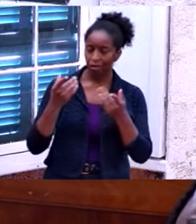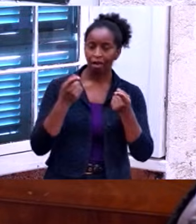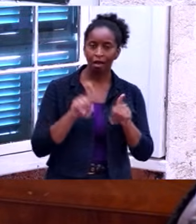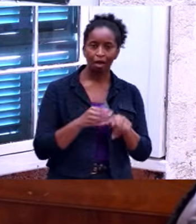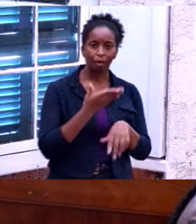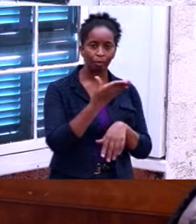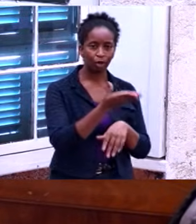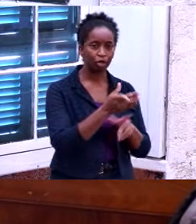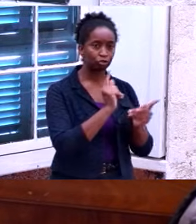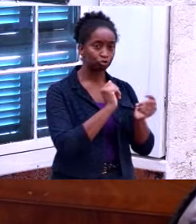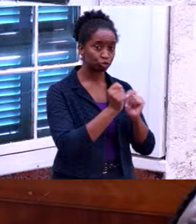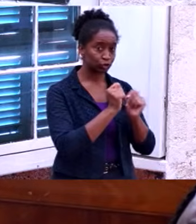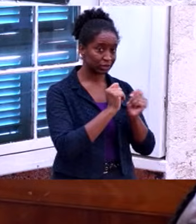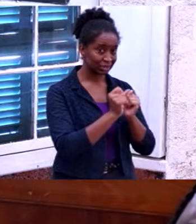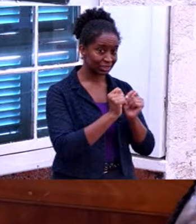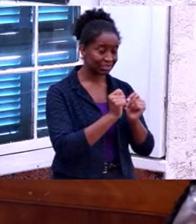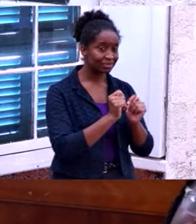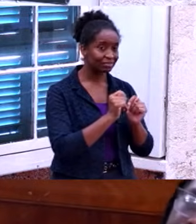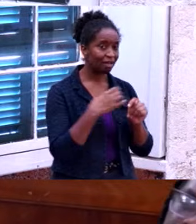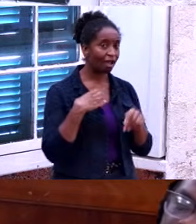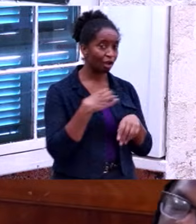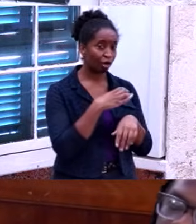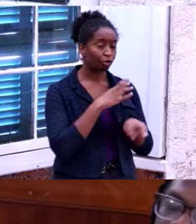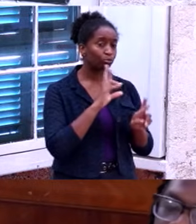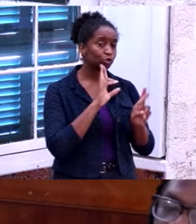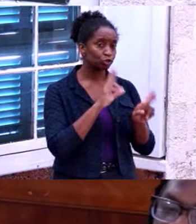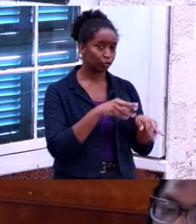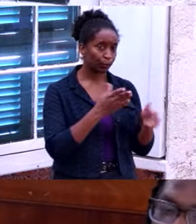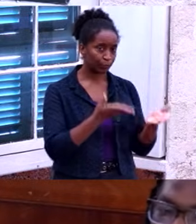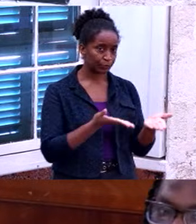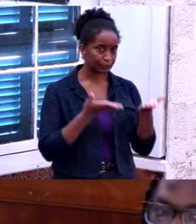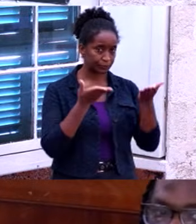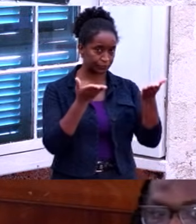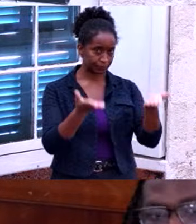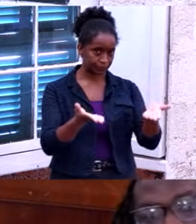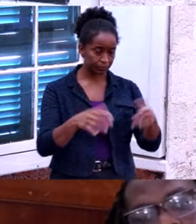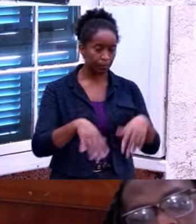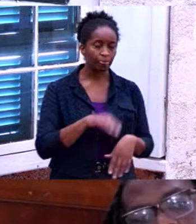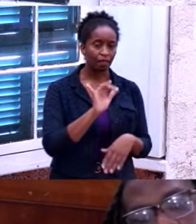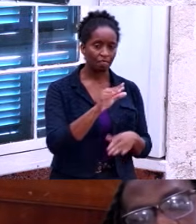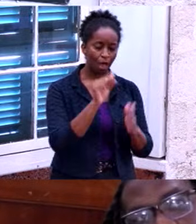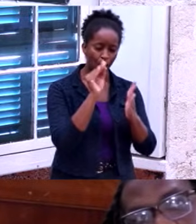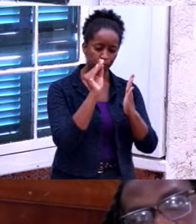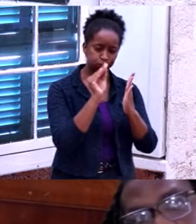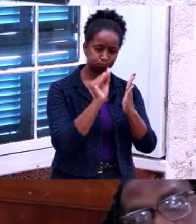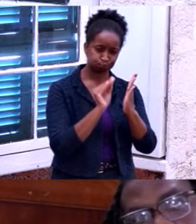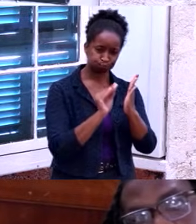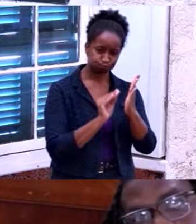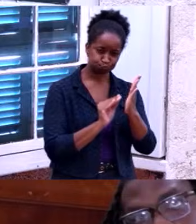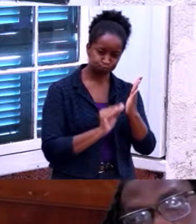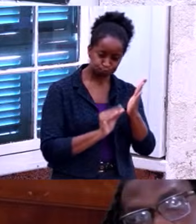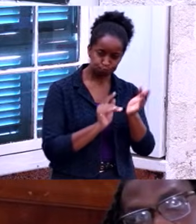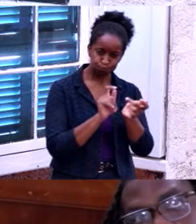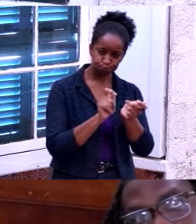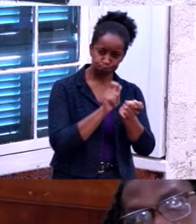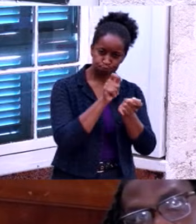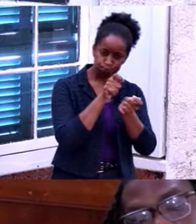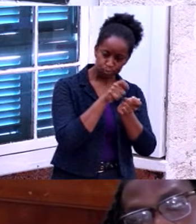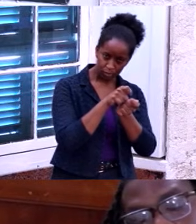And we saw that it contained a detailed set of provisions as it relates to the